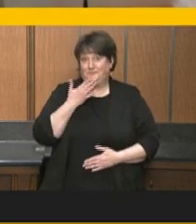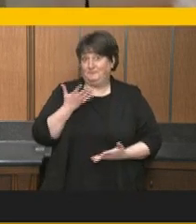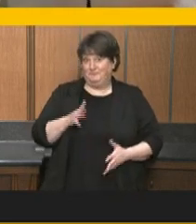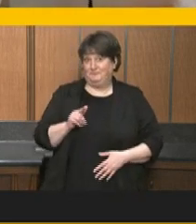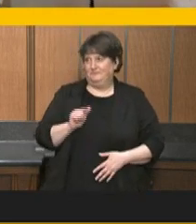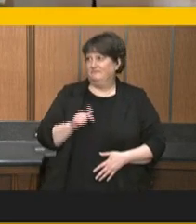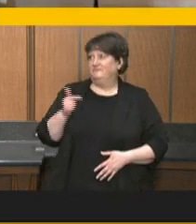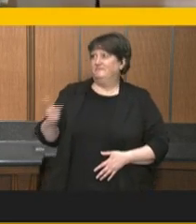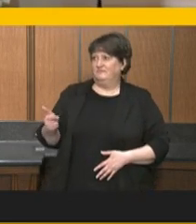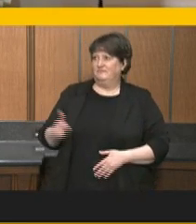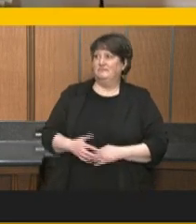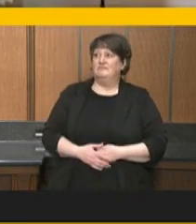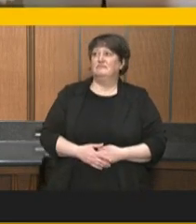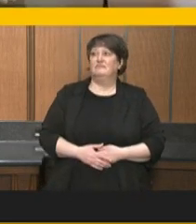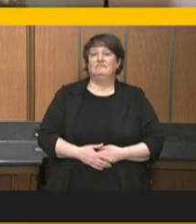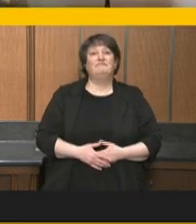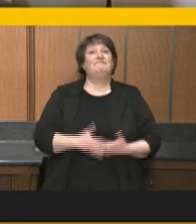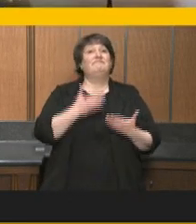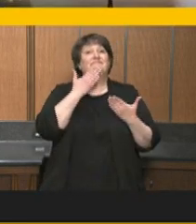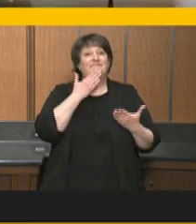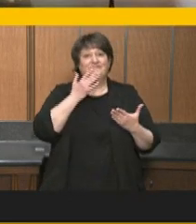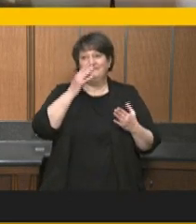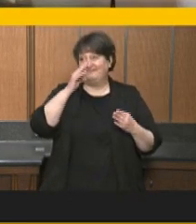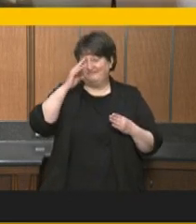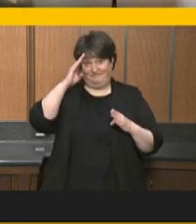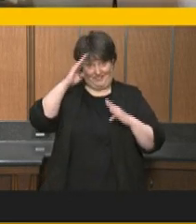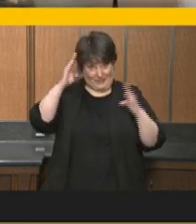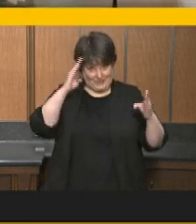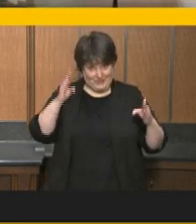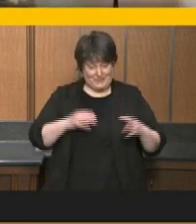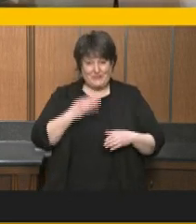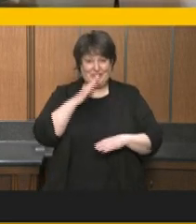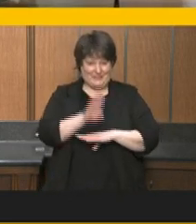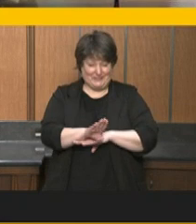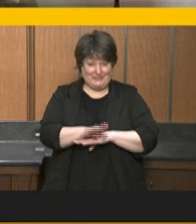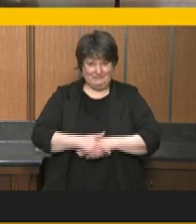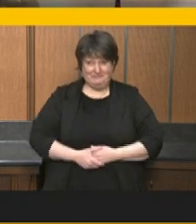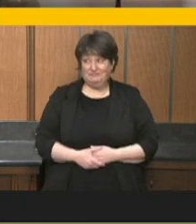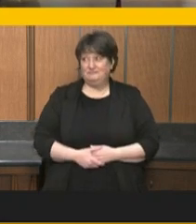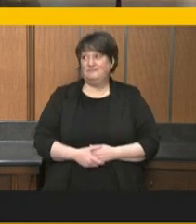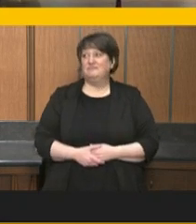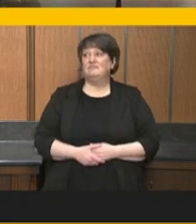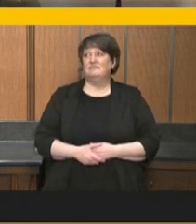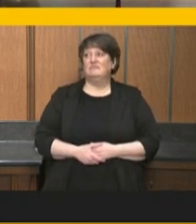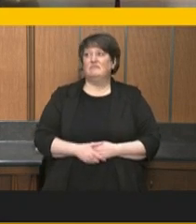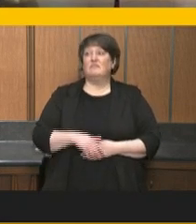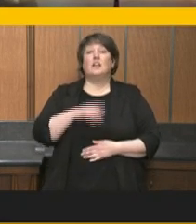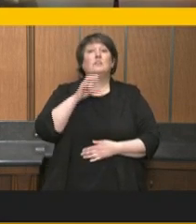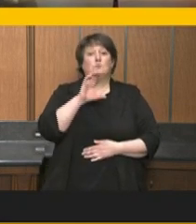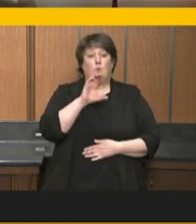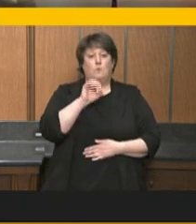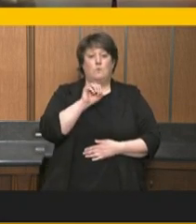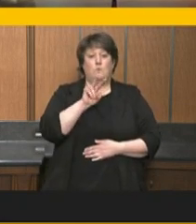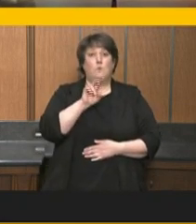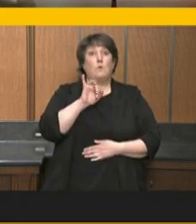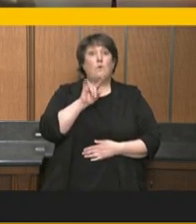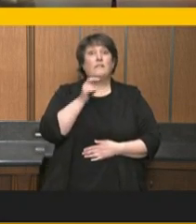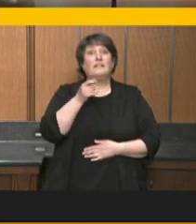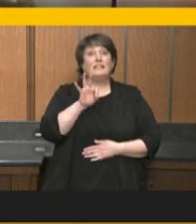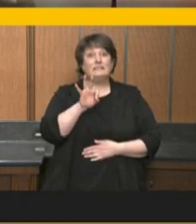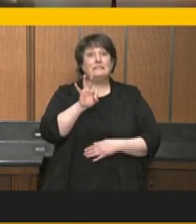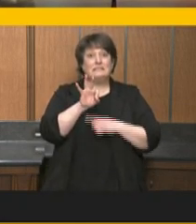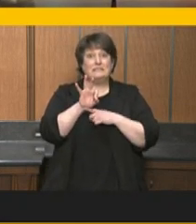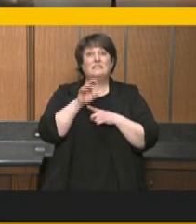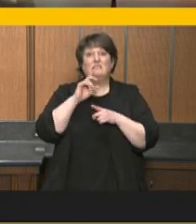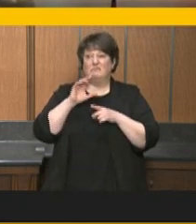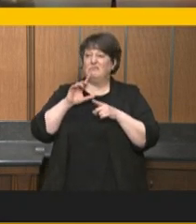Merci et bonjour à tous. Thank you, and good afternoon. Cases of COVID-19 in over 165